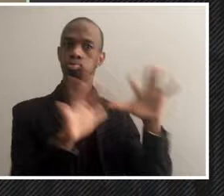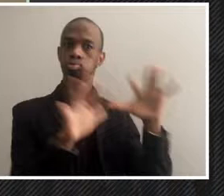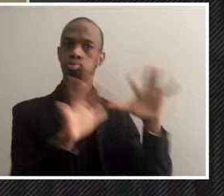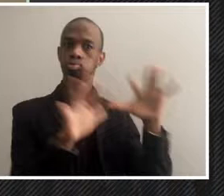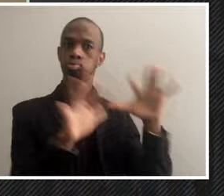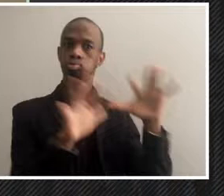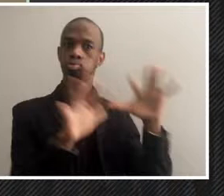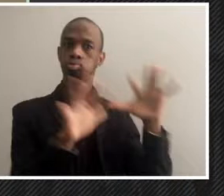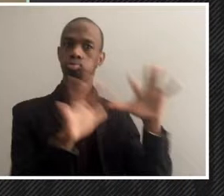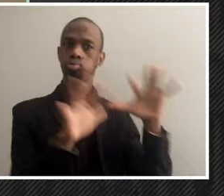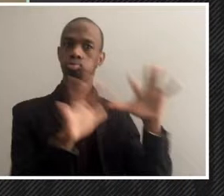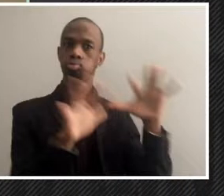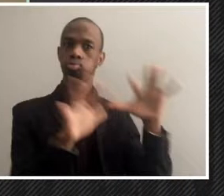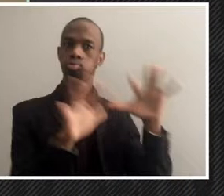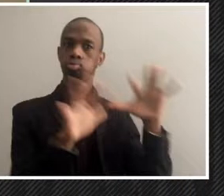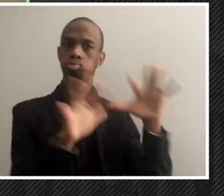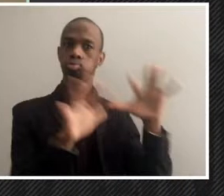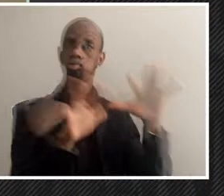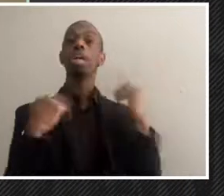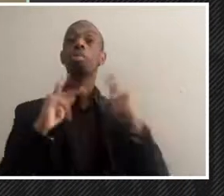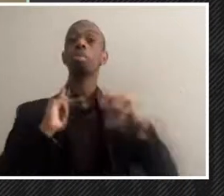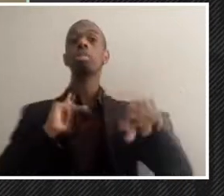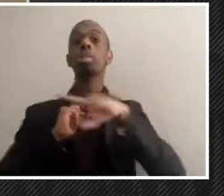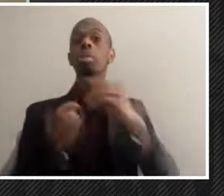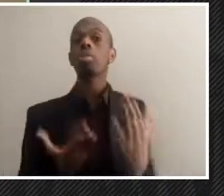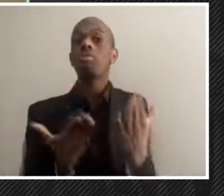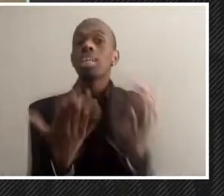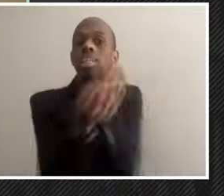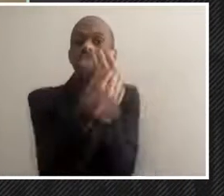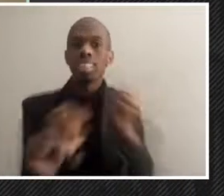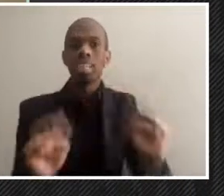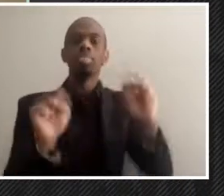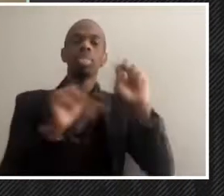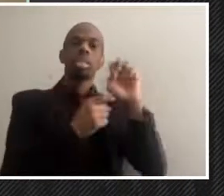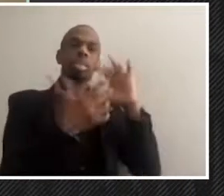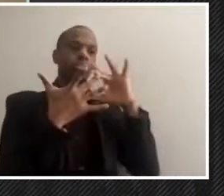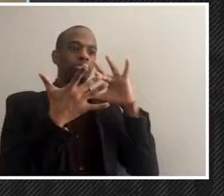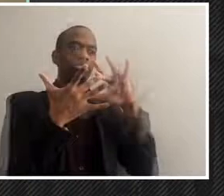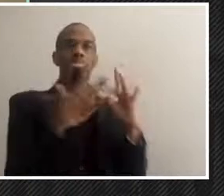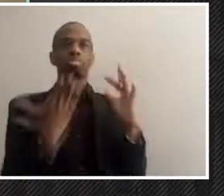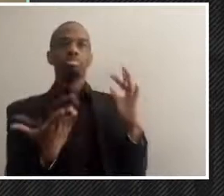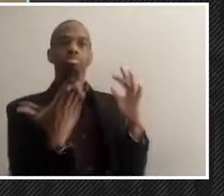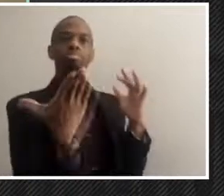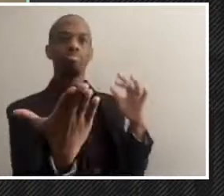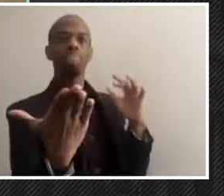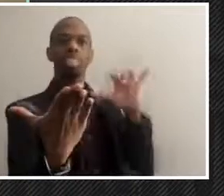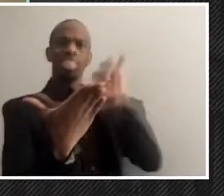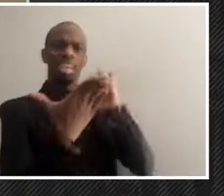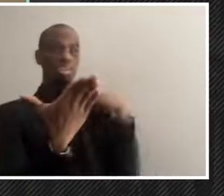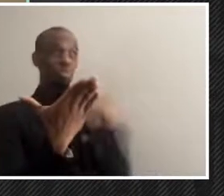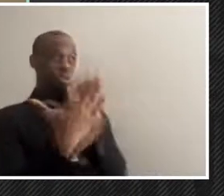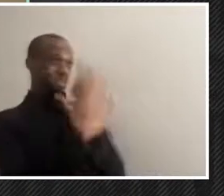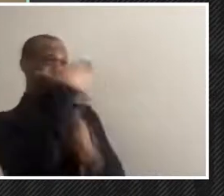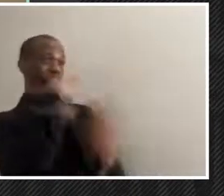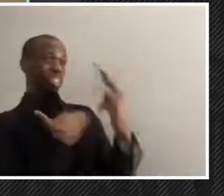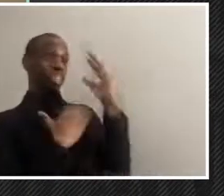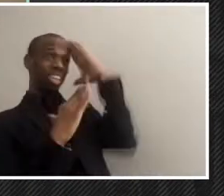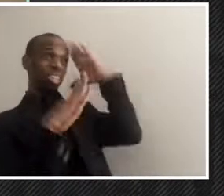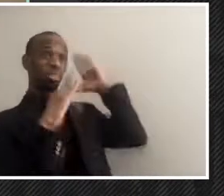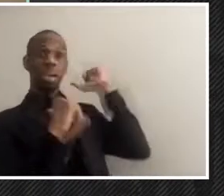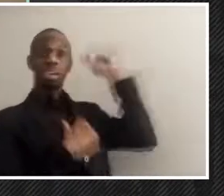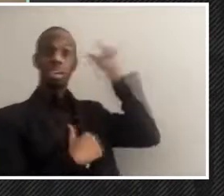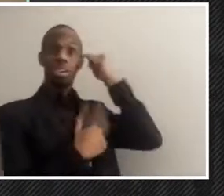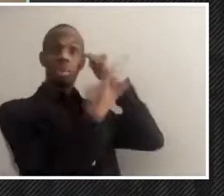government to provide. They're showing what it means and what it looks like to shift resources to support urgent needs of the most